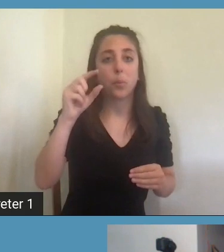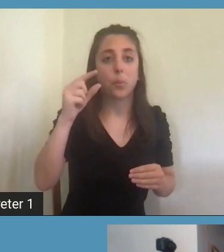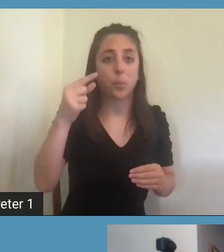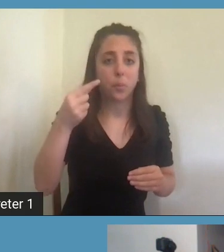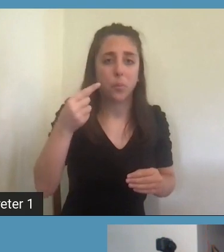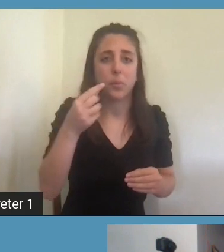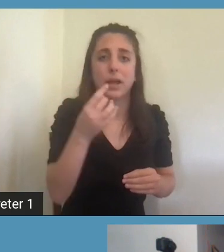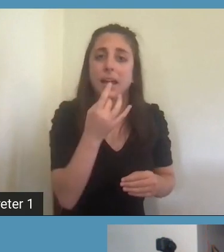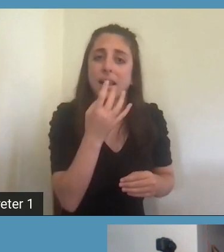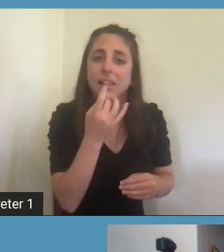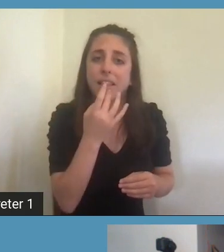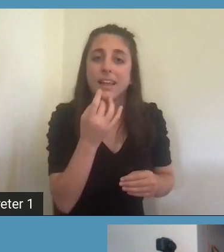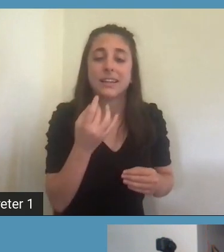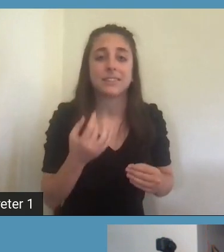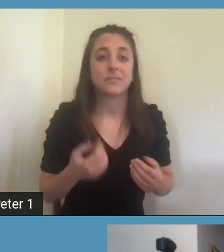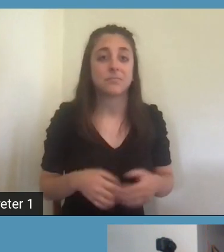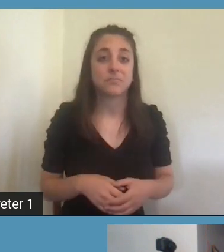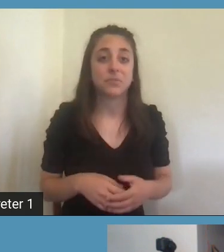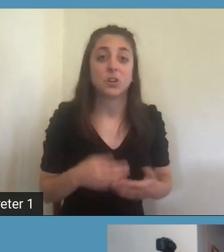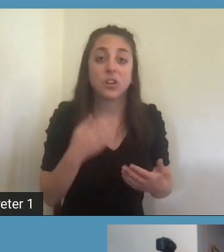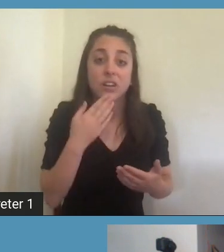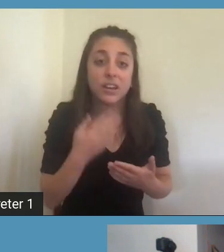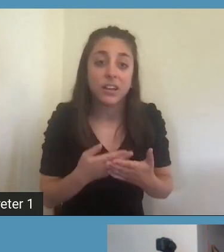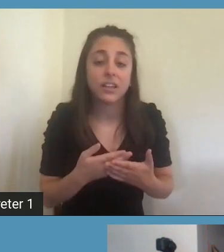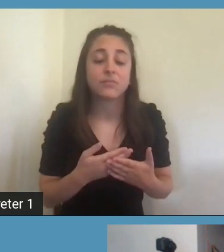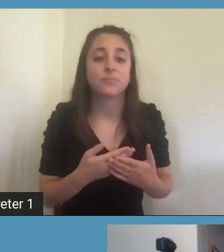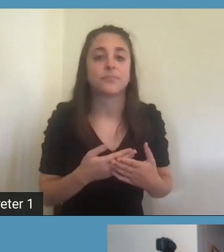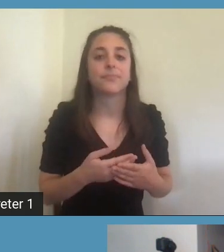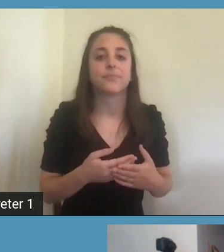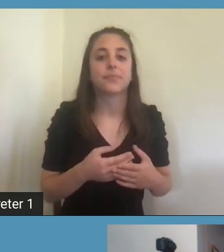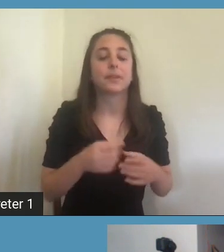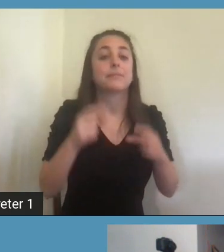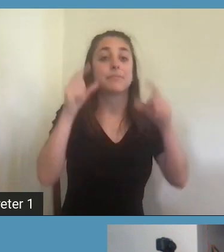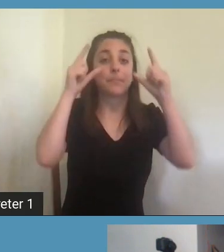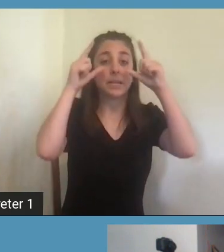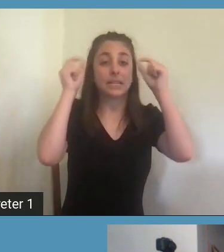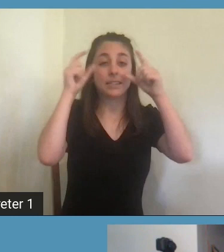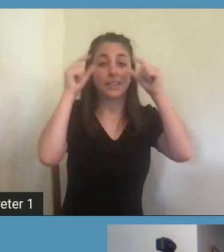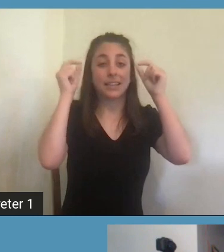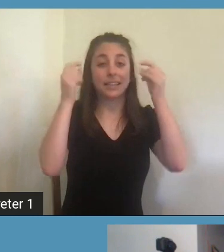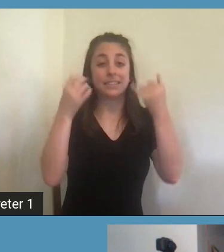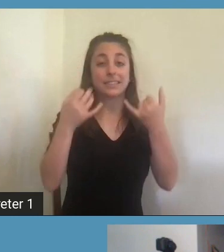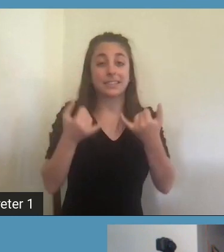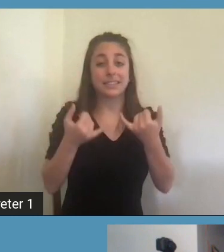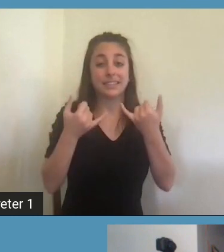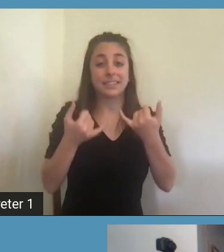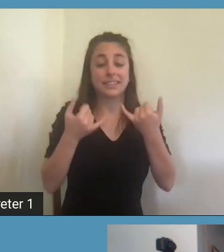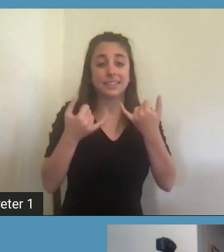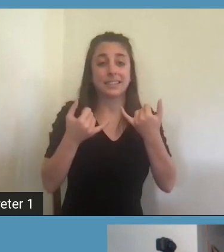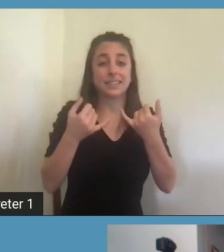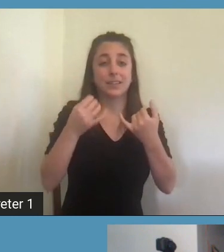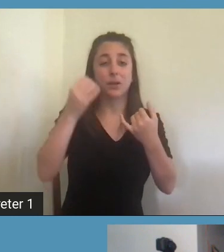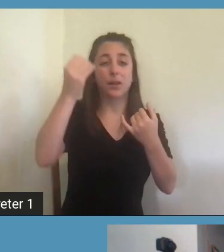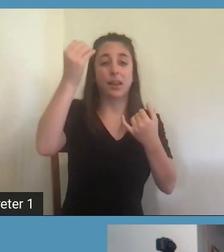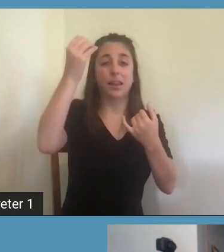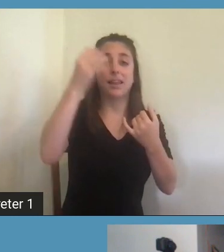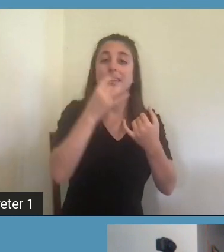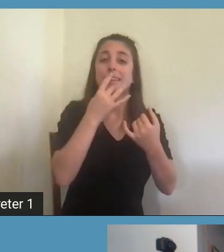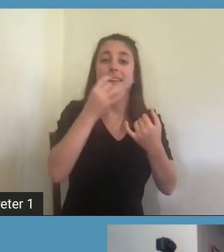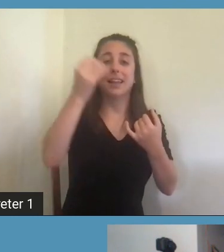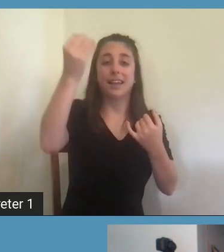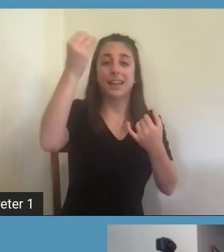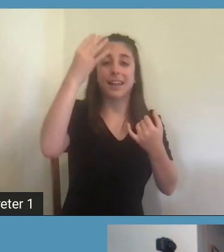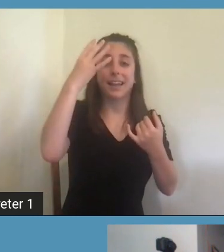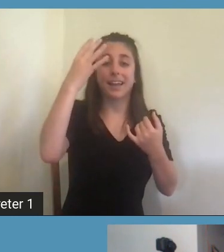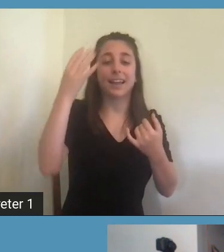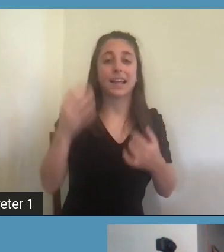Yeah, we have vitrines, and just like my glasses are, if I can get them reflecting, you can't really even tell where I'm looking, because